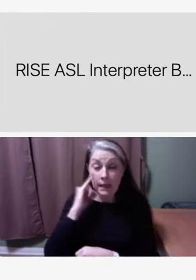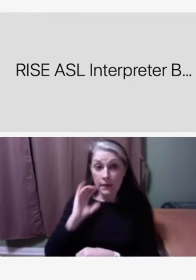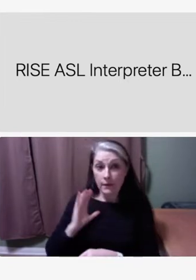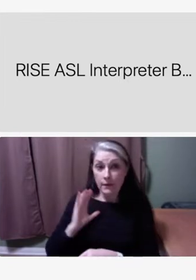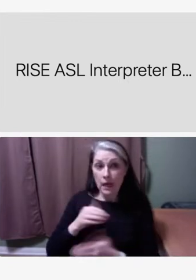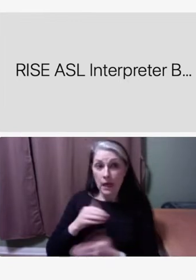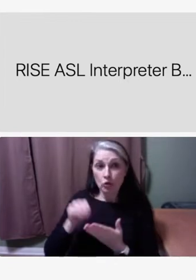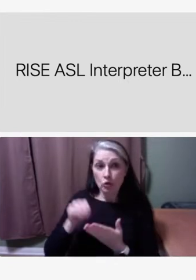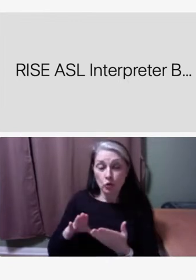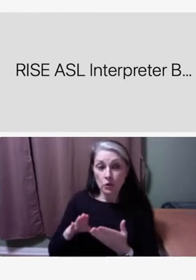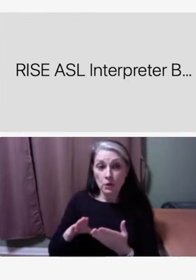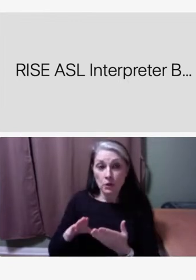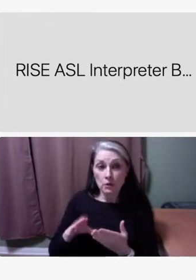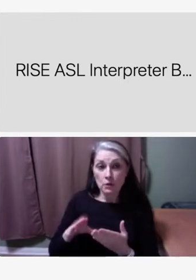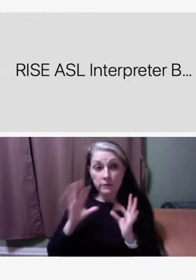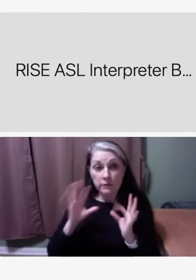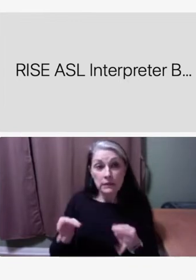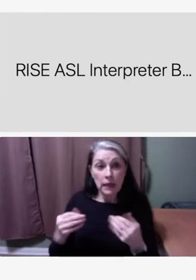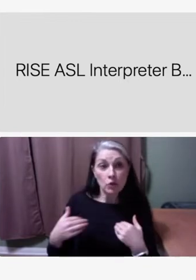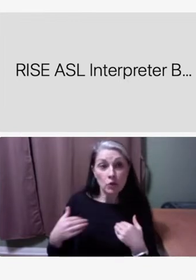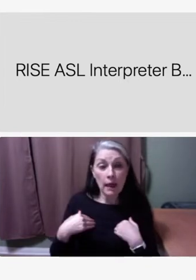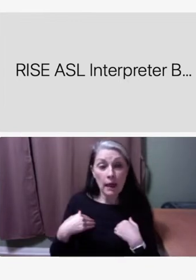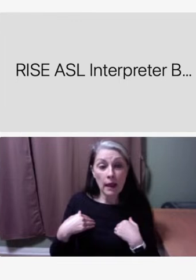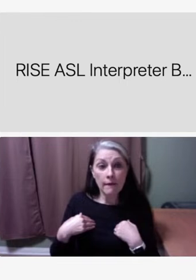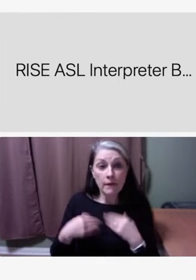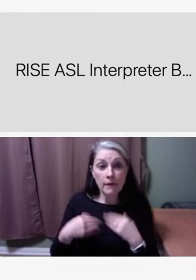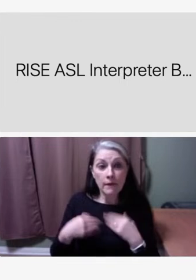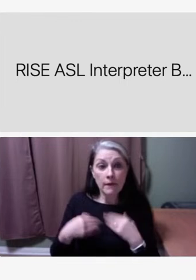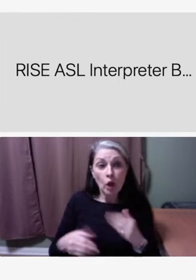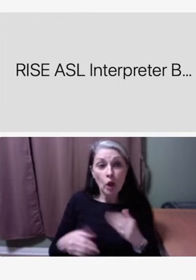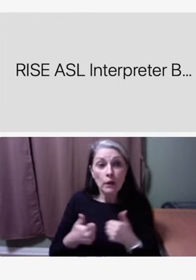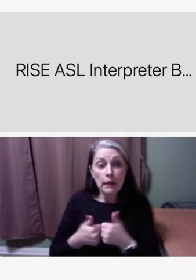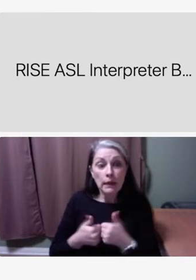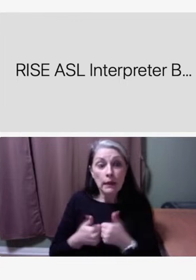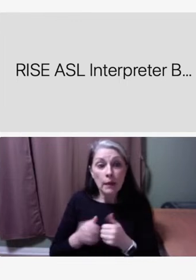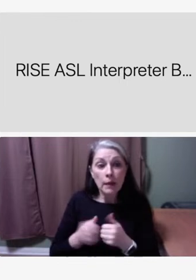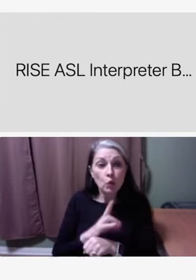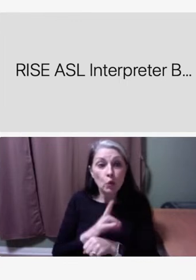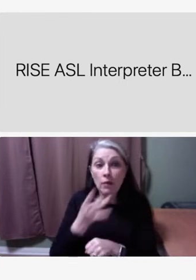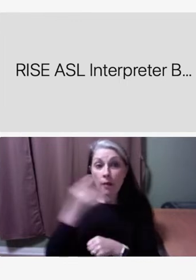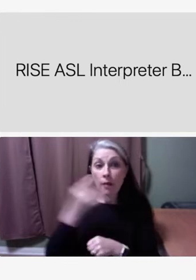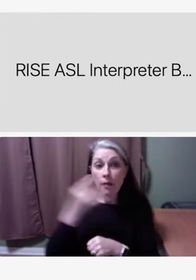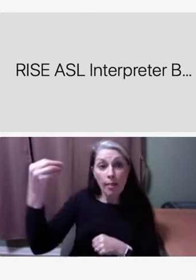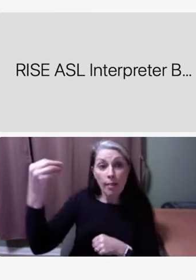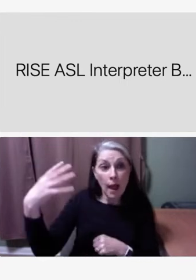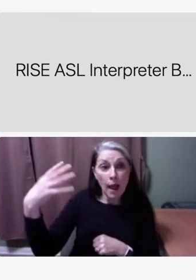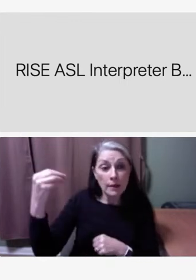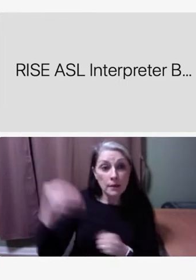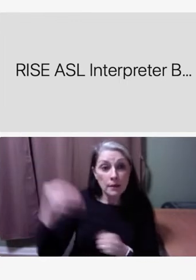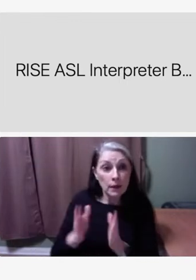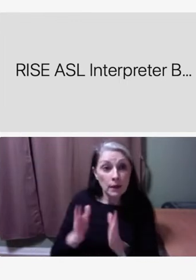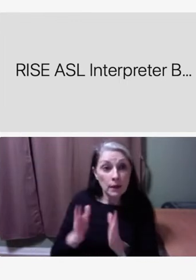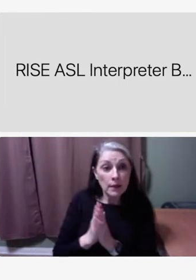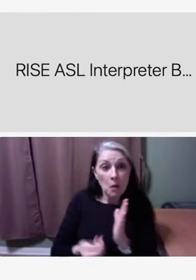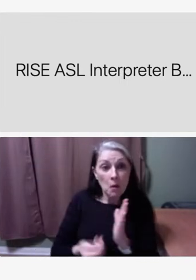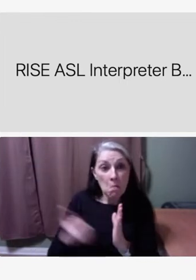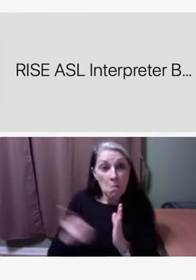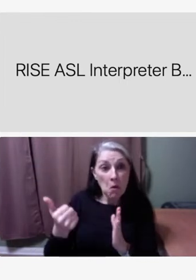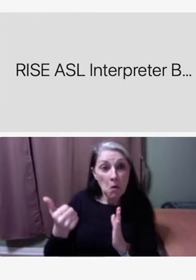have a soccer game in under the lights, will they be asked to be bumped out of there because